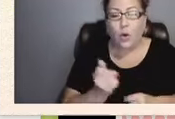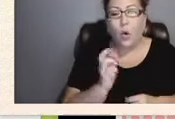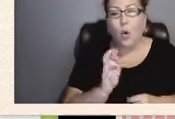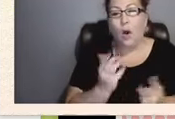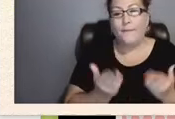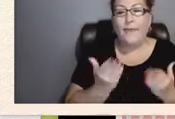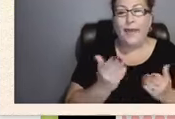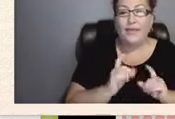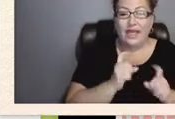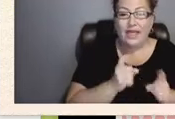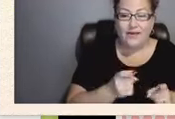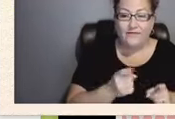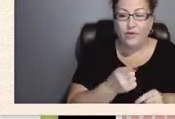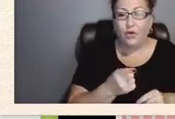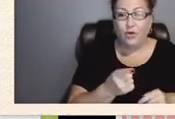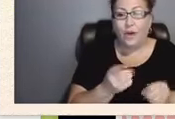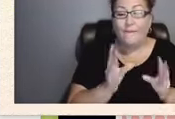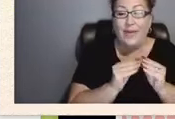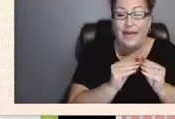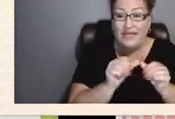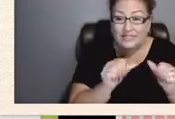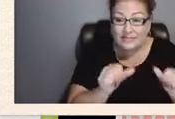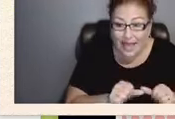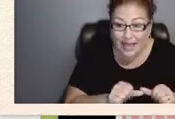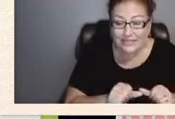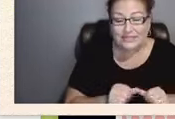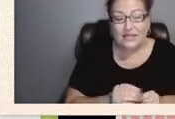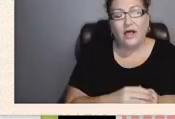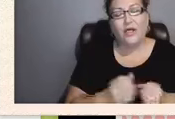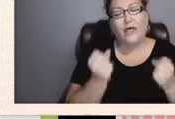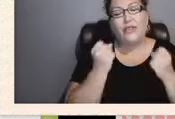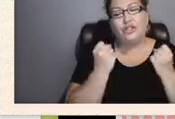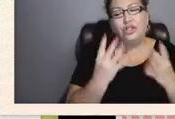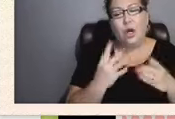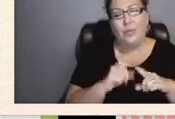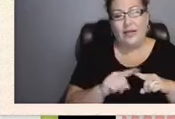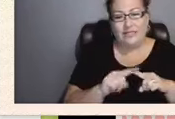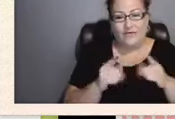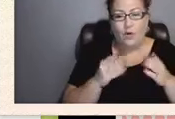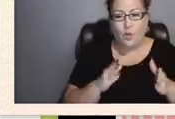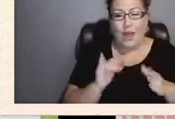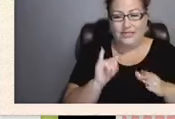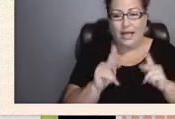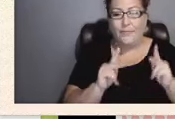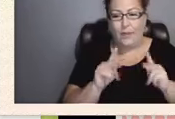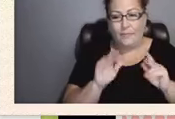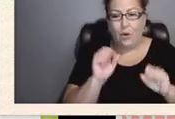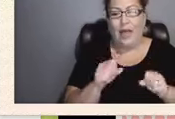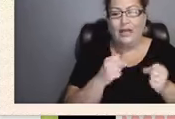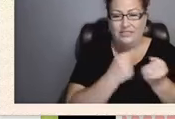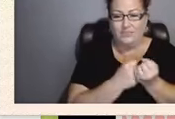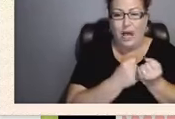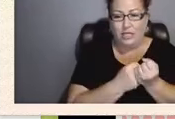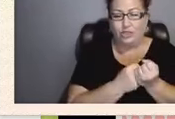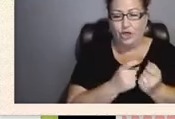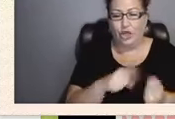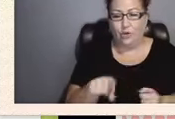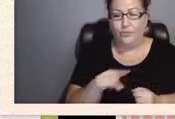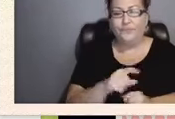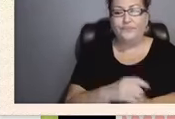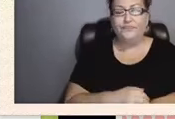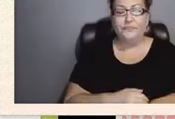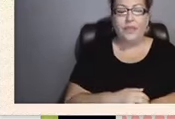meeting space. There are so many different ways that people can sponsor you.